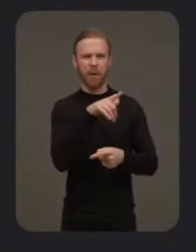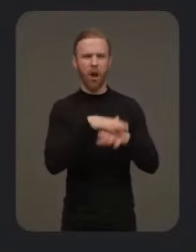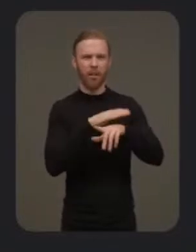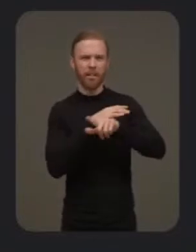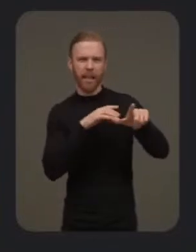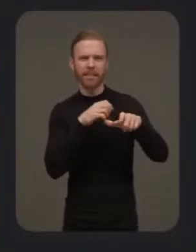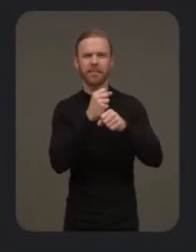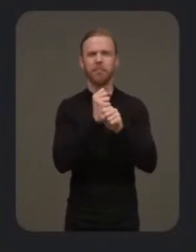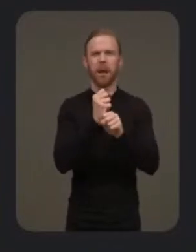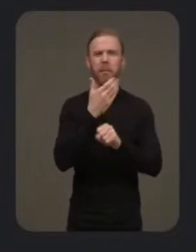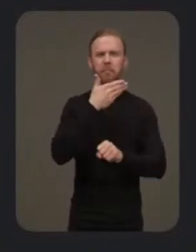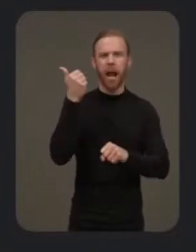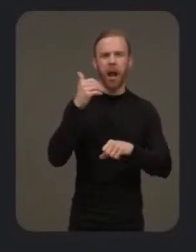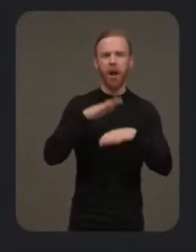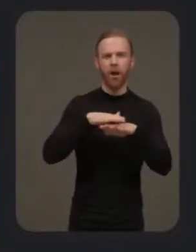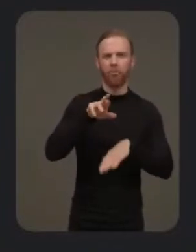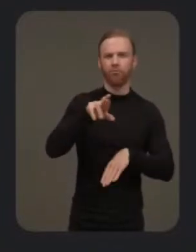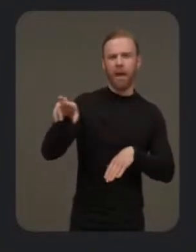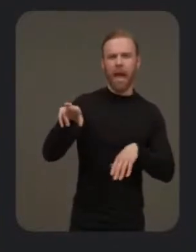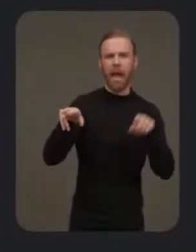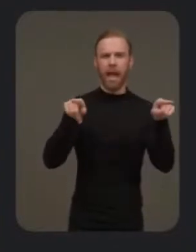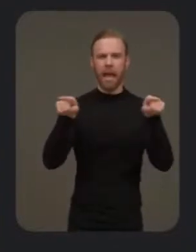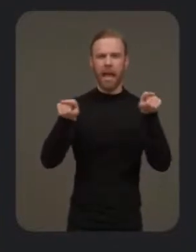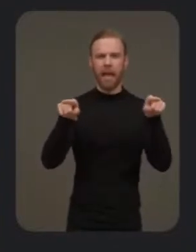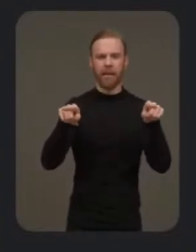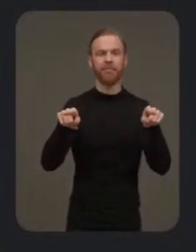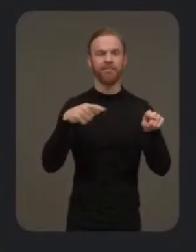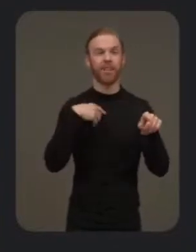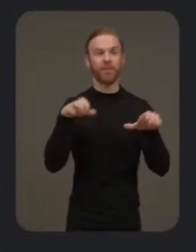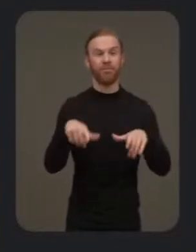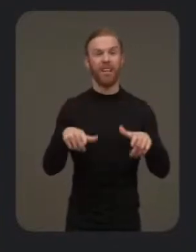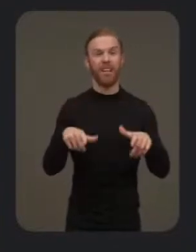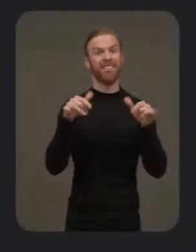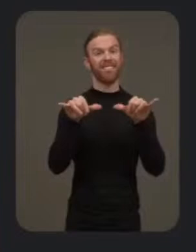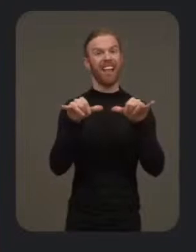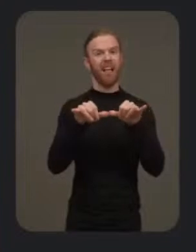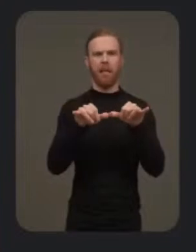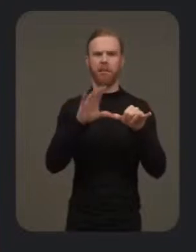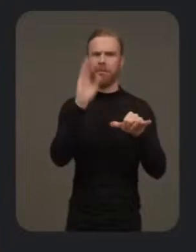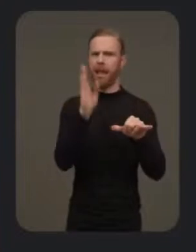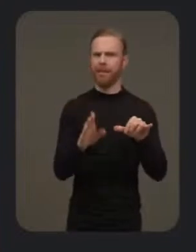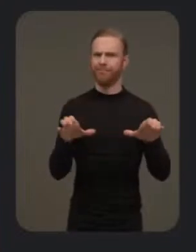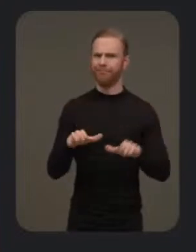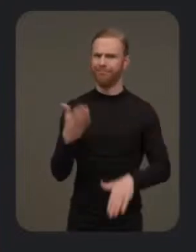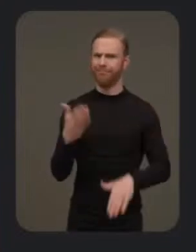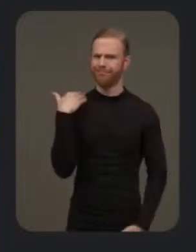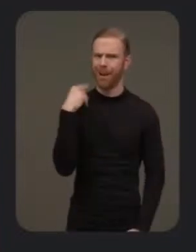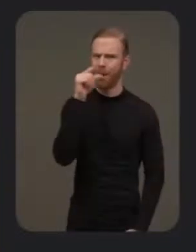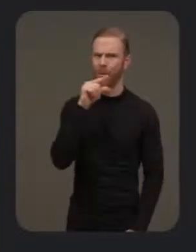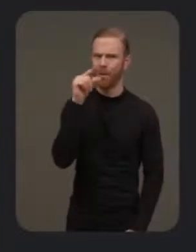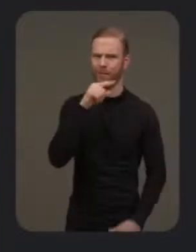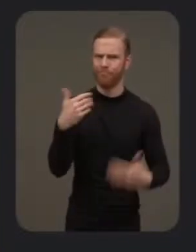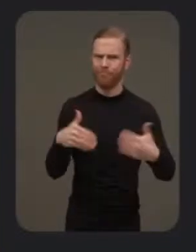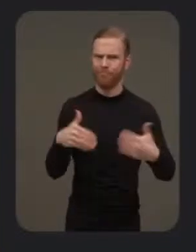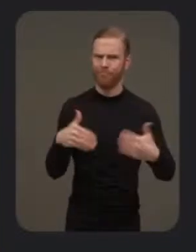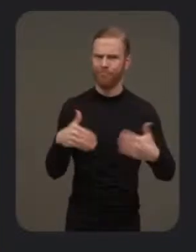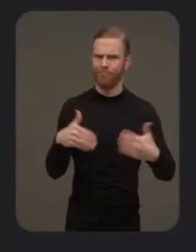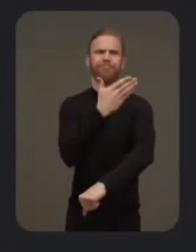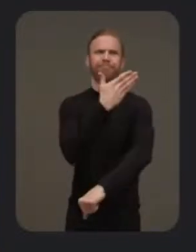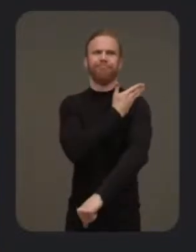right. We're doing this at a scale that's never been done before at Google, significantly improving the